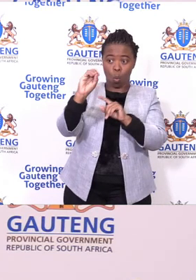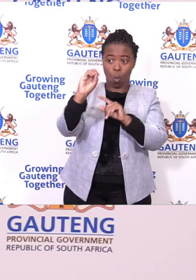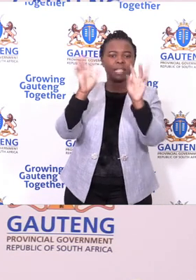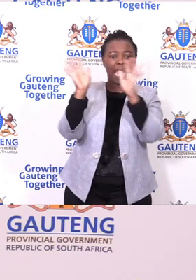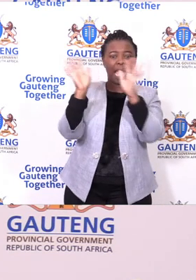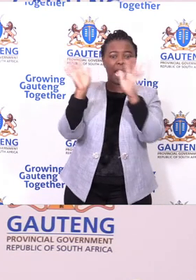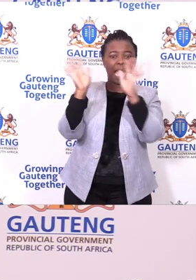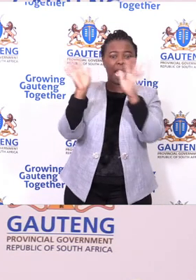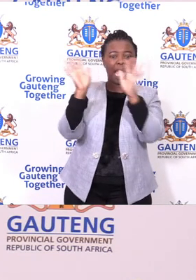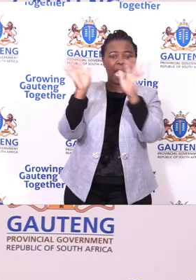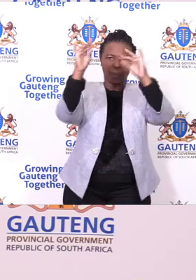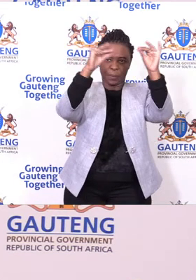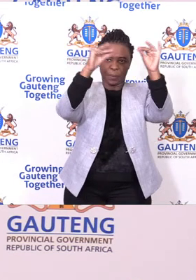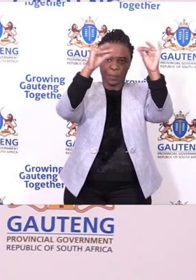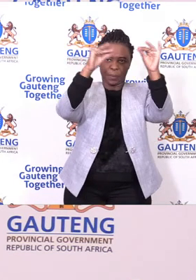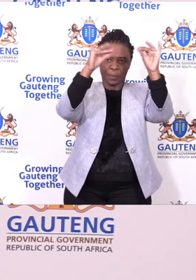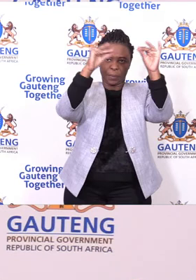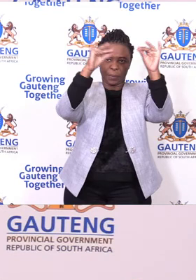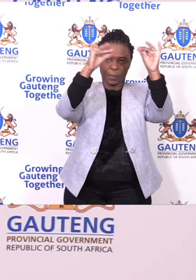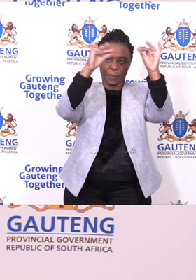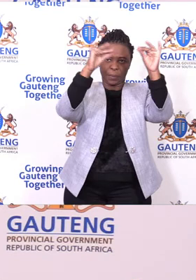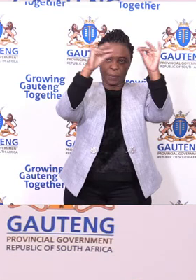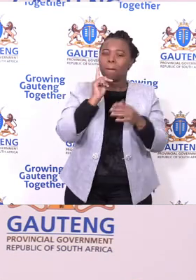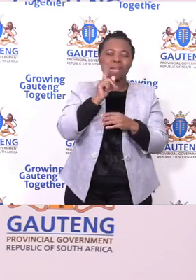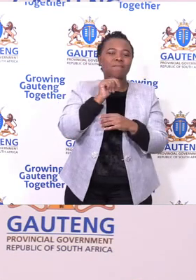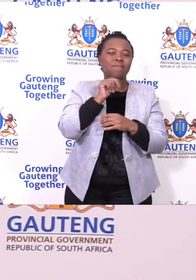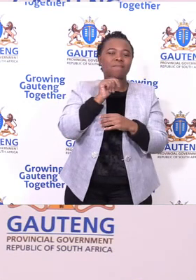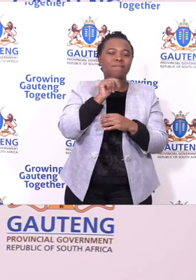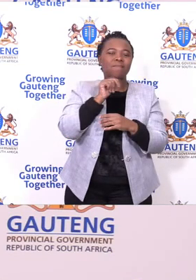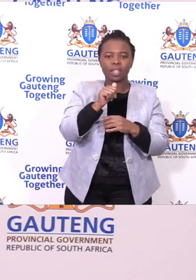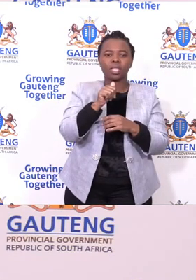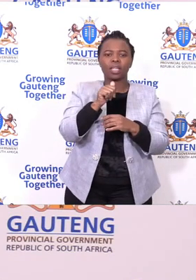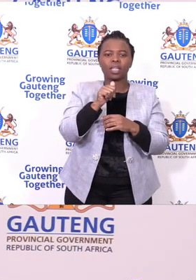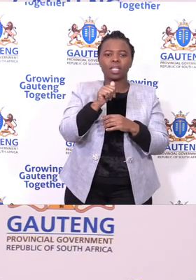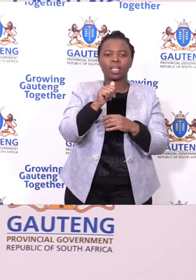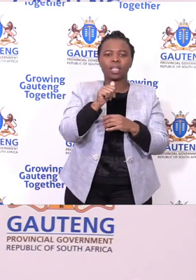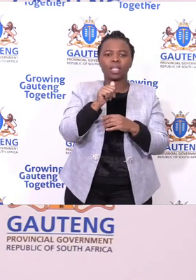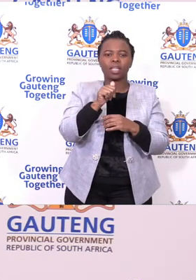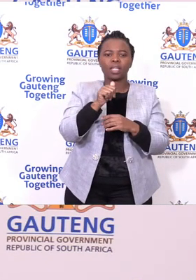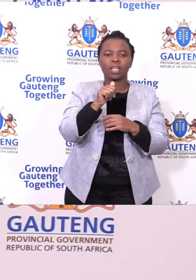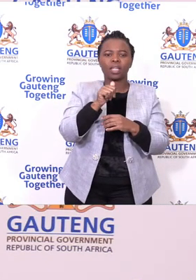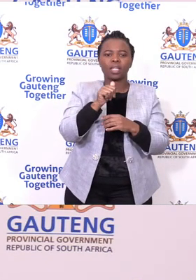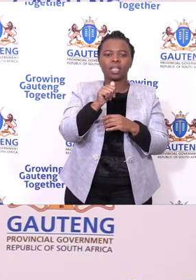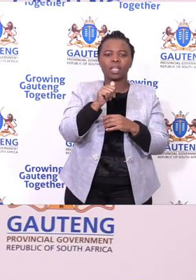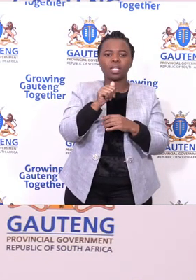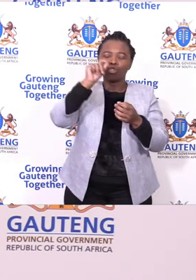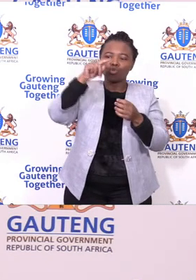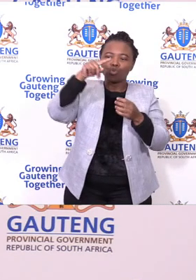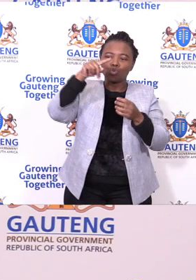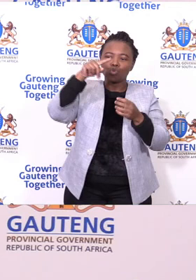in a way that suggests that even if we are having those conditions where the droplet suspends